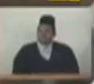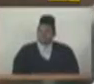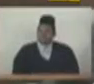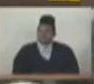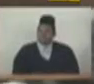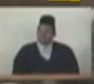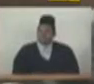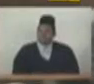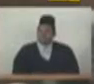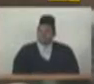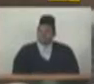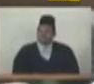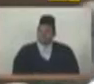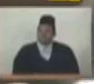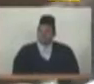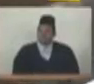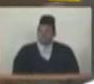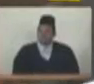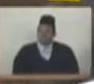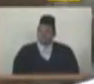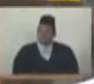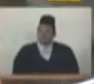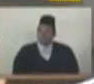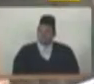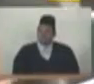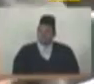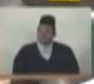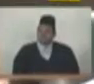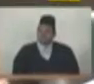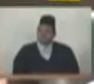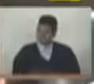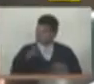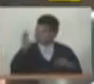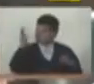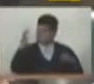Mr. Speaker, health financing.